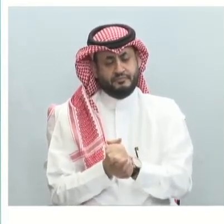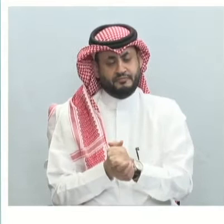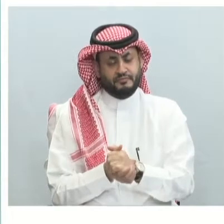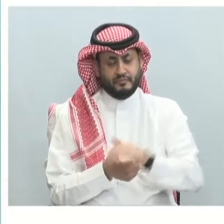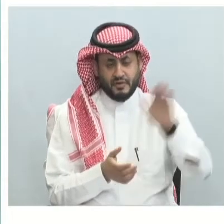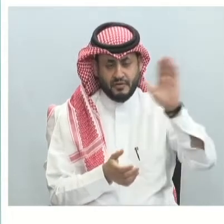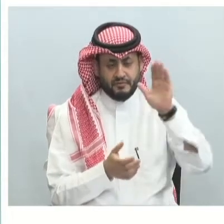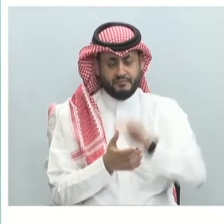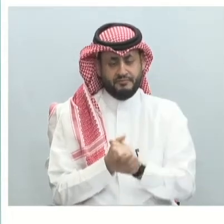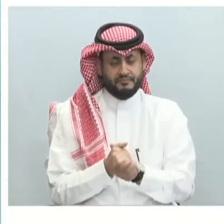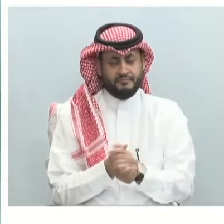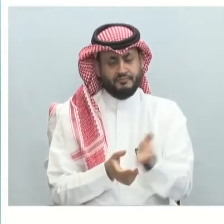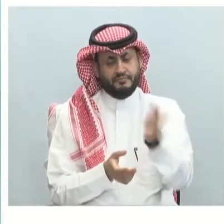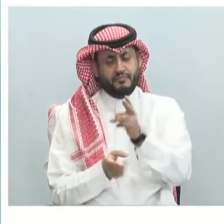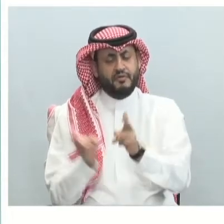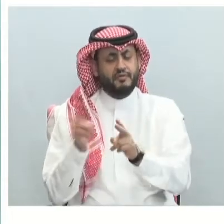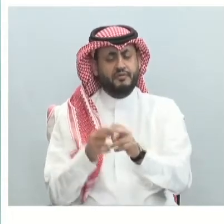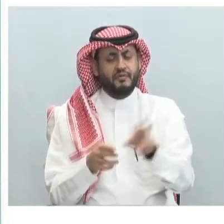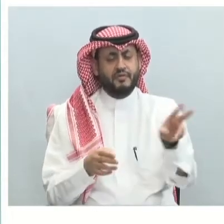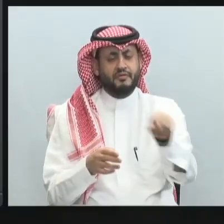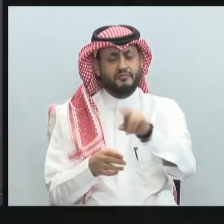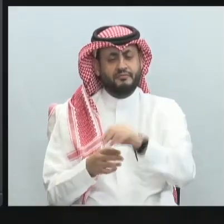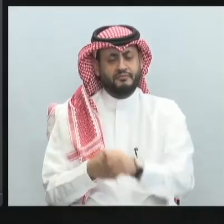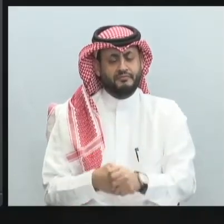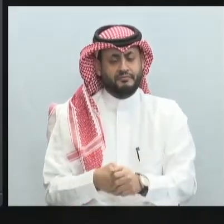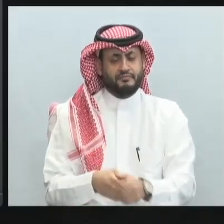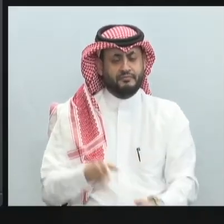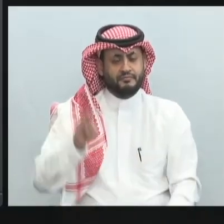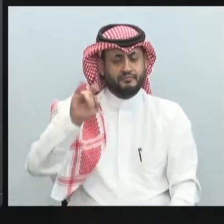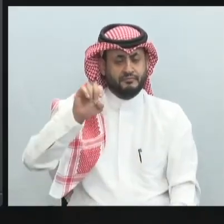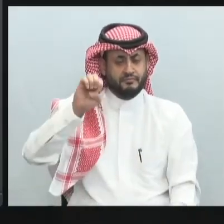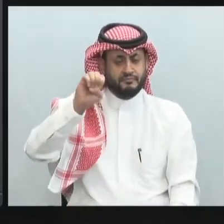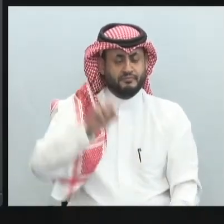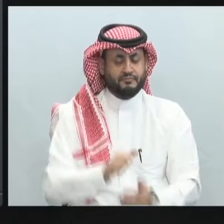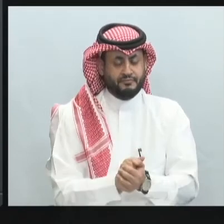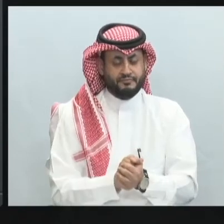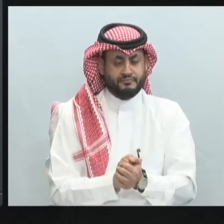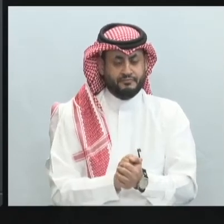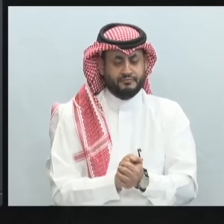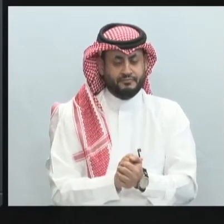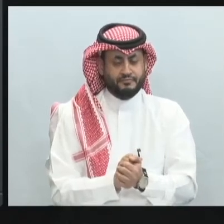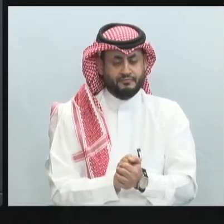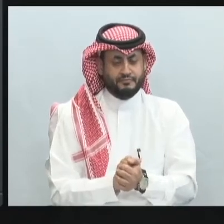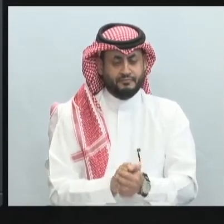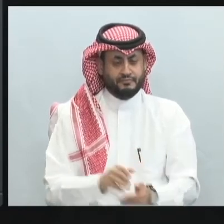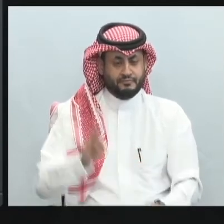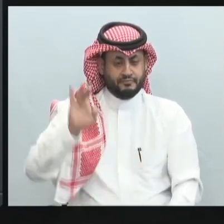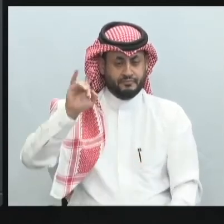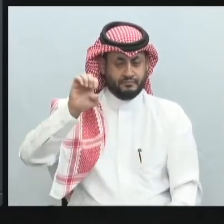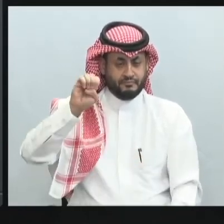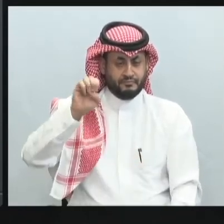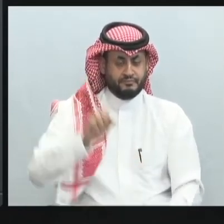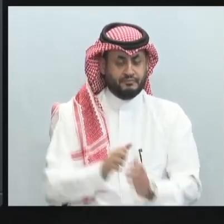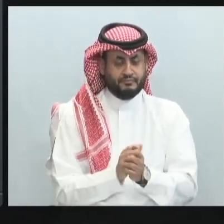Goodbye. Goodbye. And the boy here says what? Bye. Let's listen. Bye.